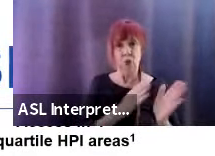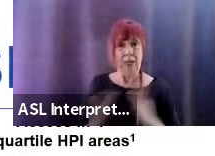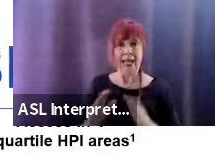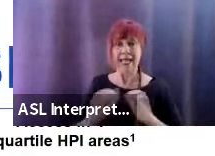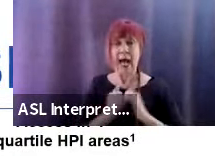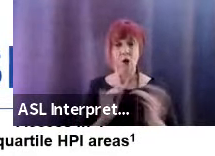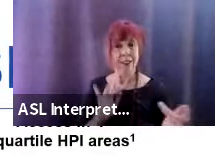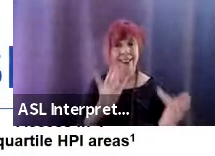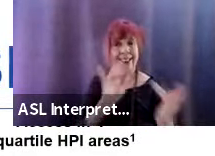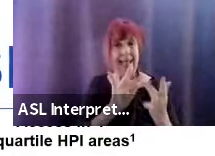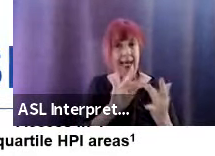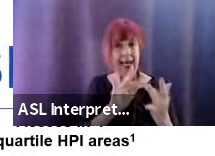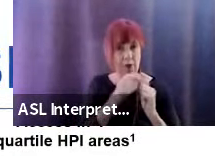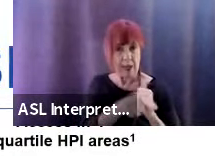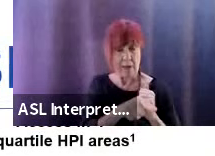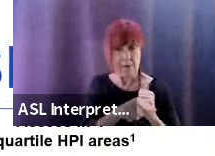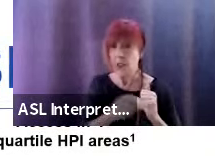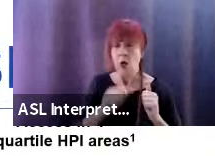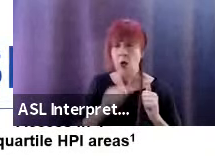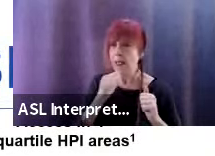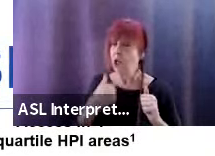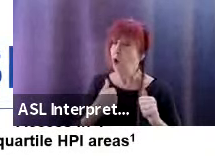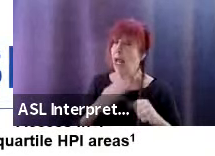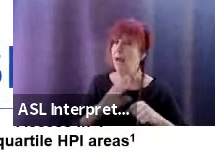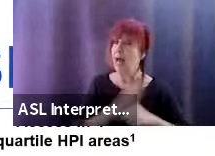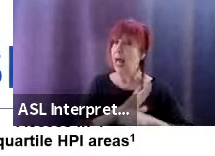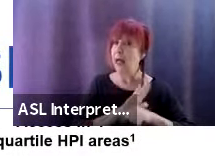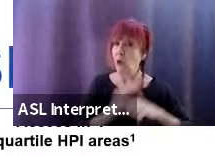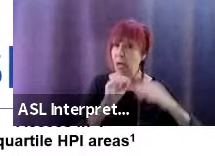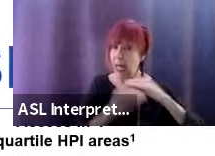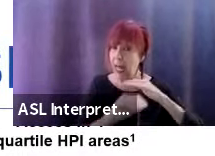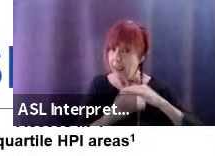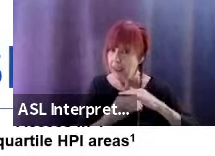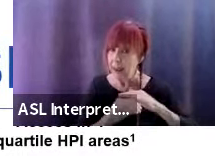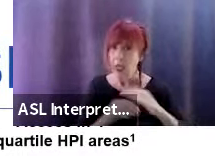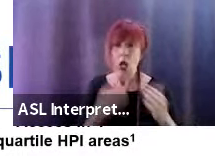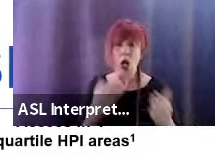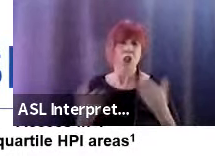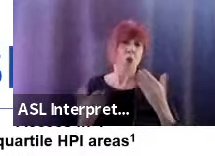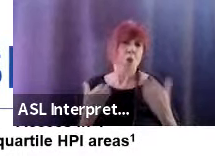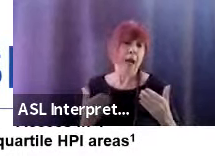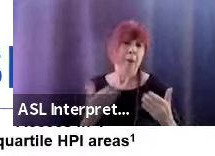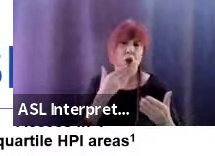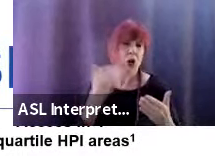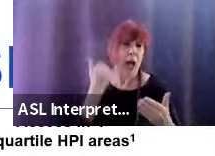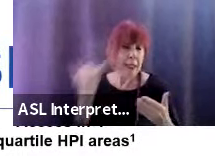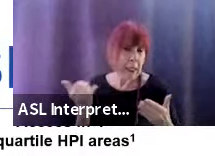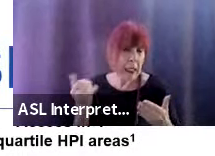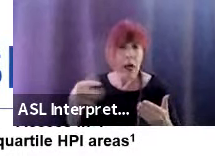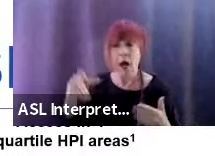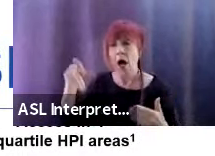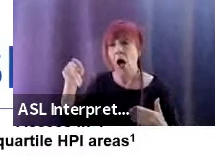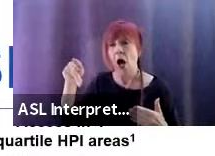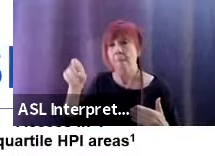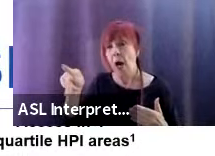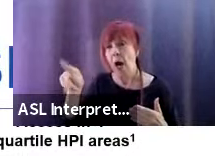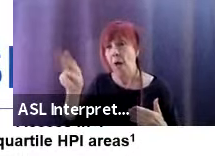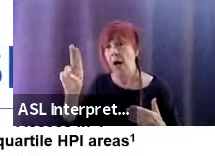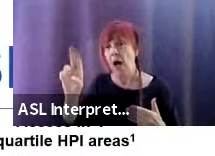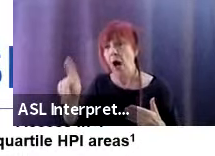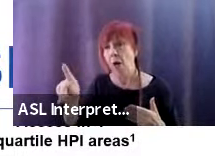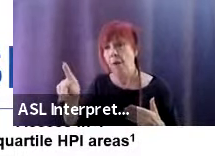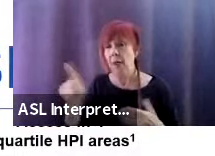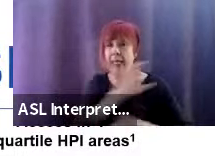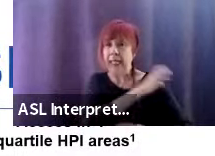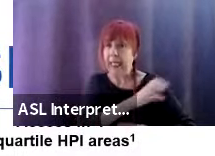have adequate access. And so this is where we would consider the type of pop-up clinics, the mobile clinics that we can bring to bear to this community to